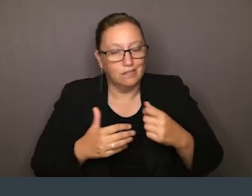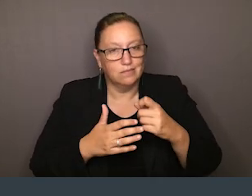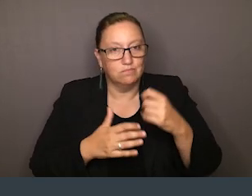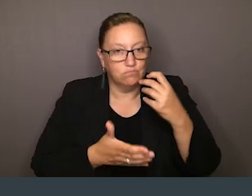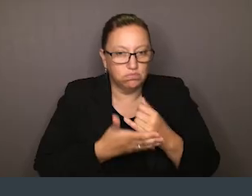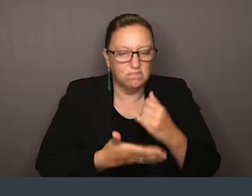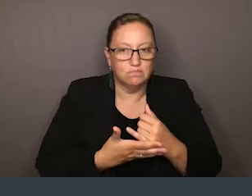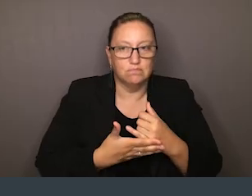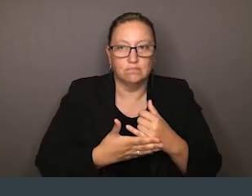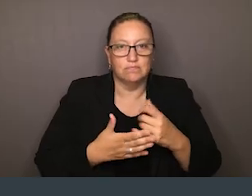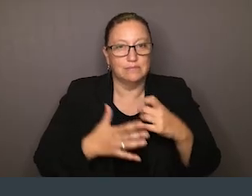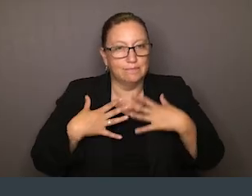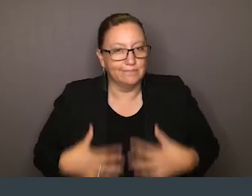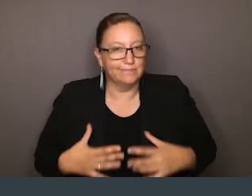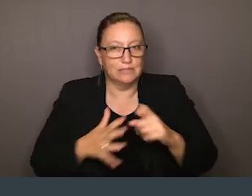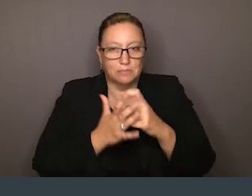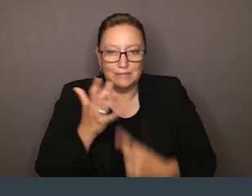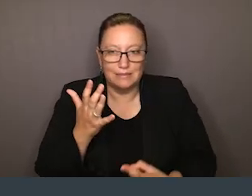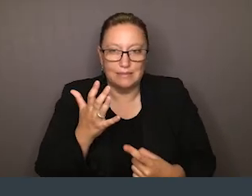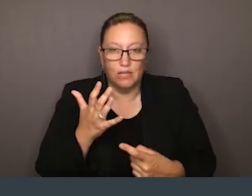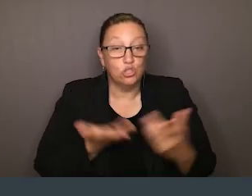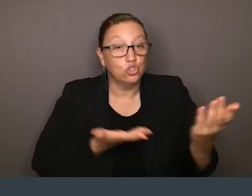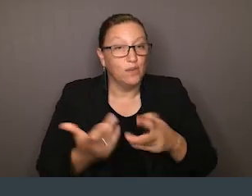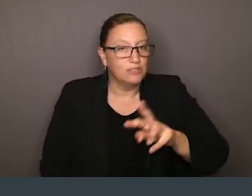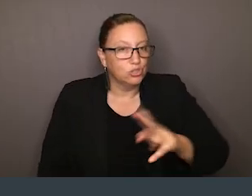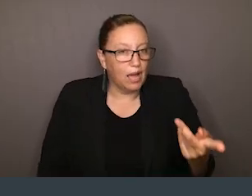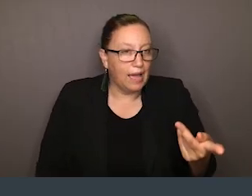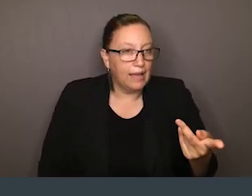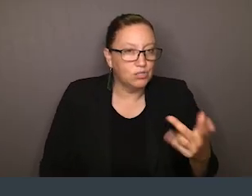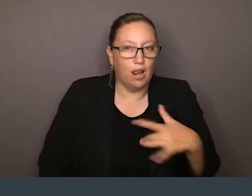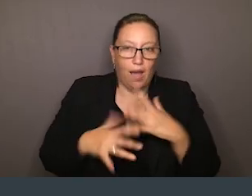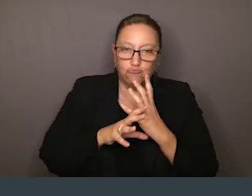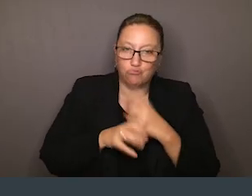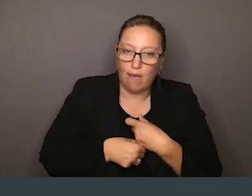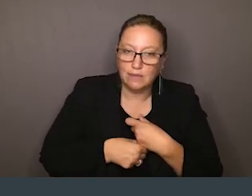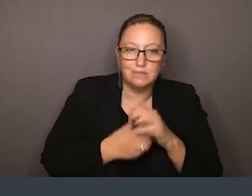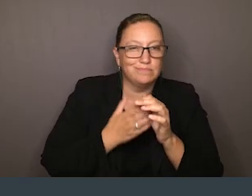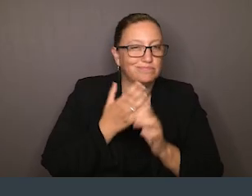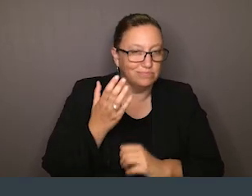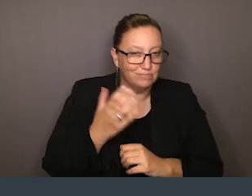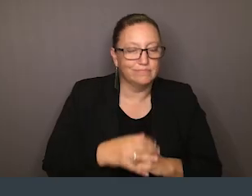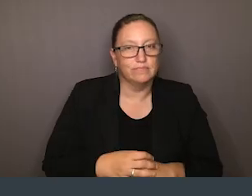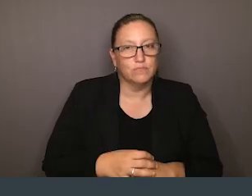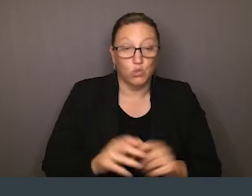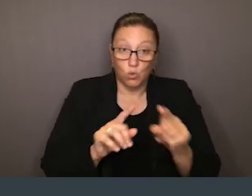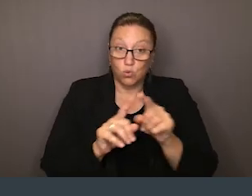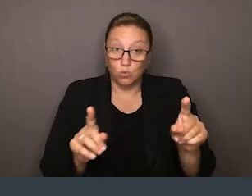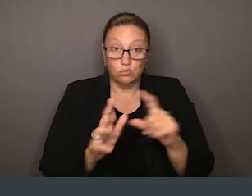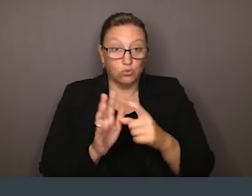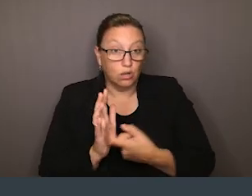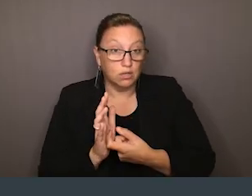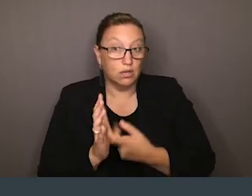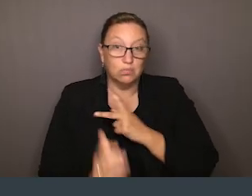transitions, life stressors, and so on. So for health professionals, if someone is presenting to